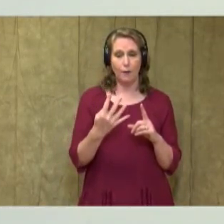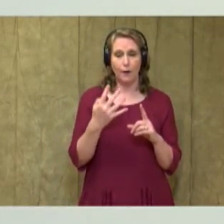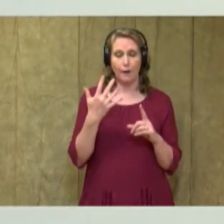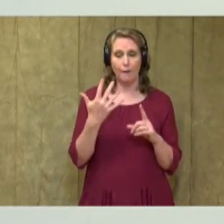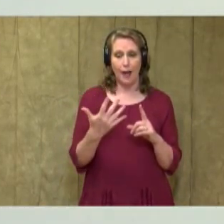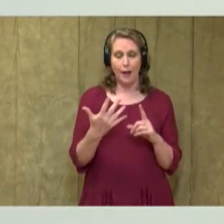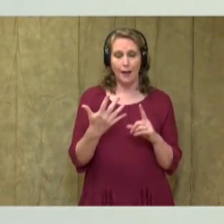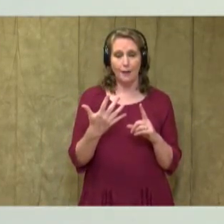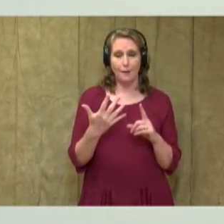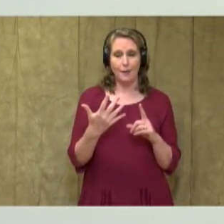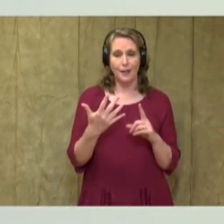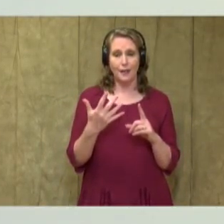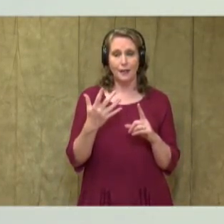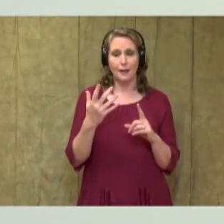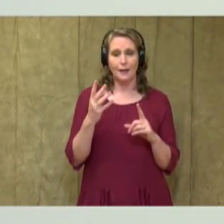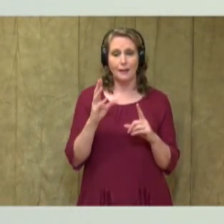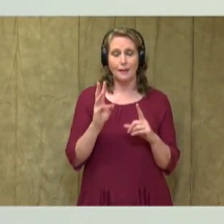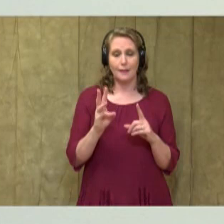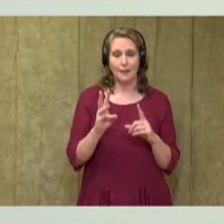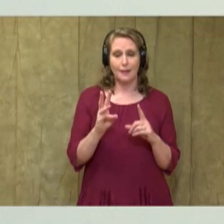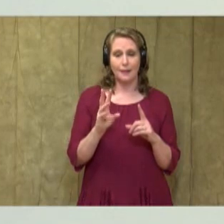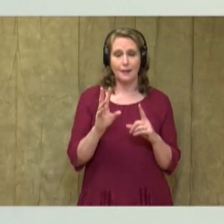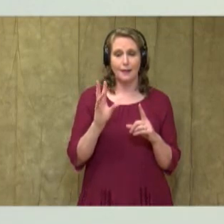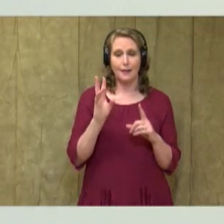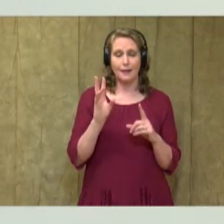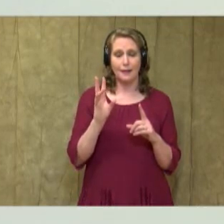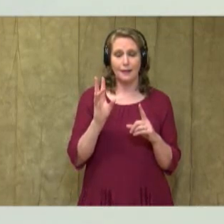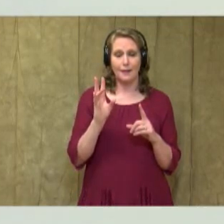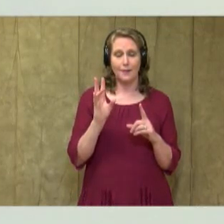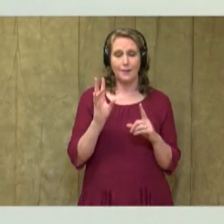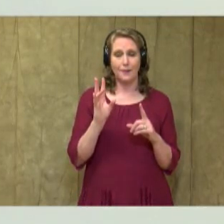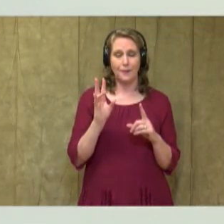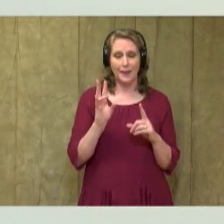4, 5, 6,